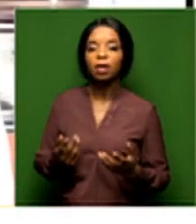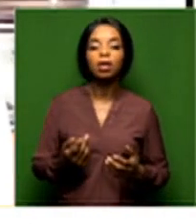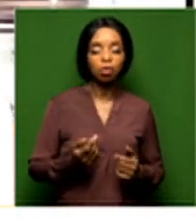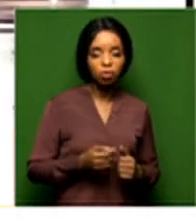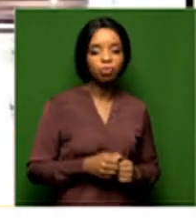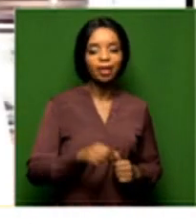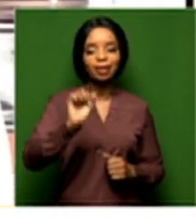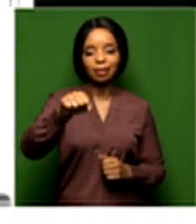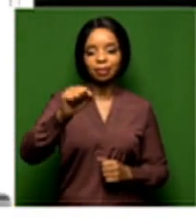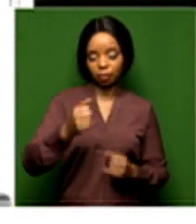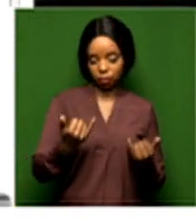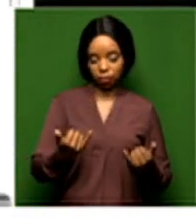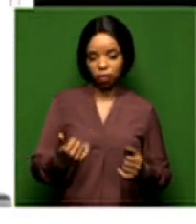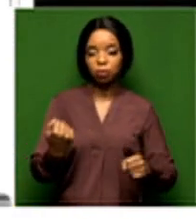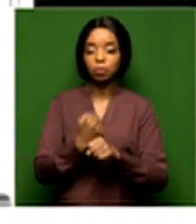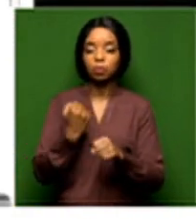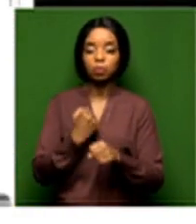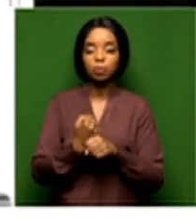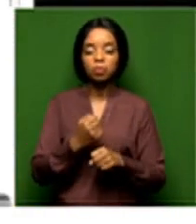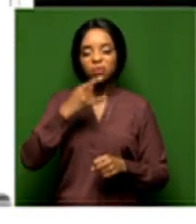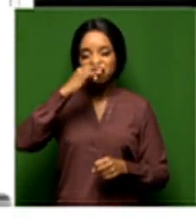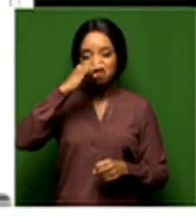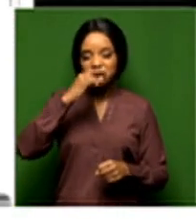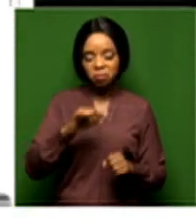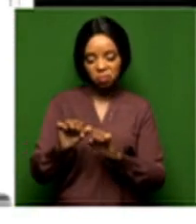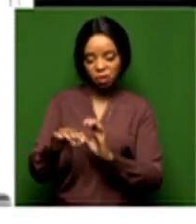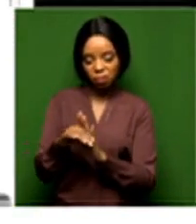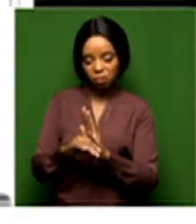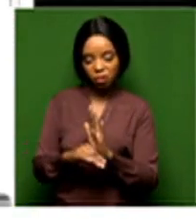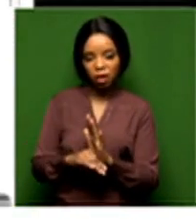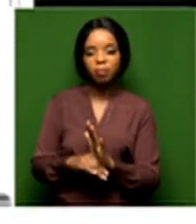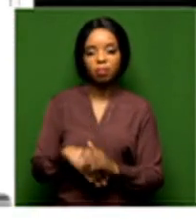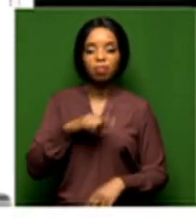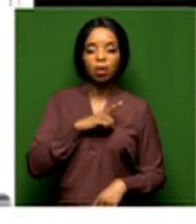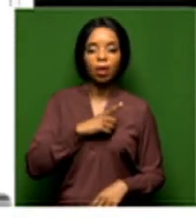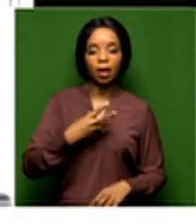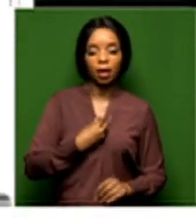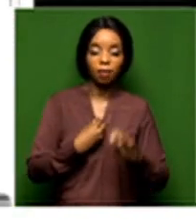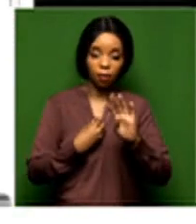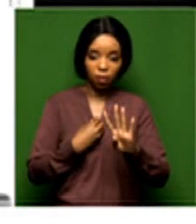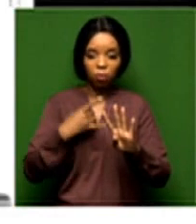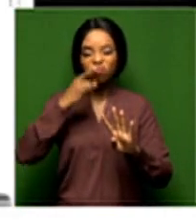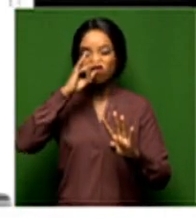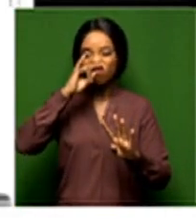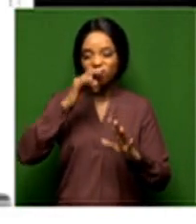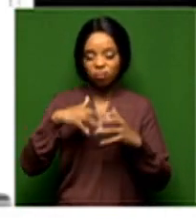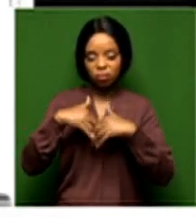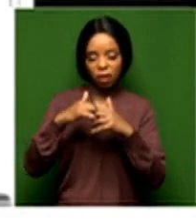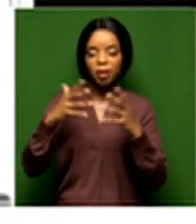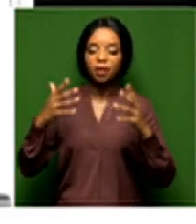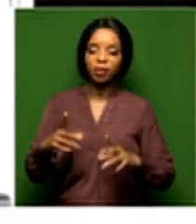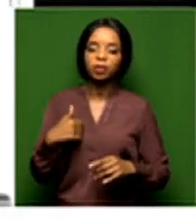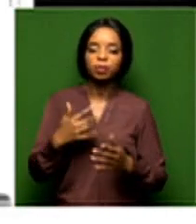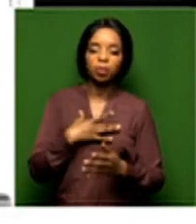currently, we are working for a kiddies program as well. Because I have our 4 local cartoons that are coming up as well that I'd